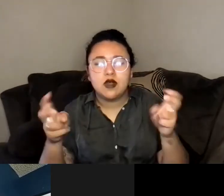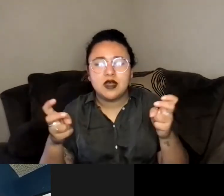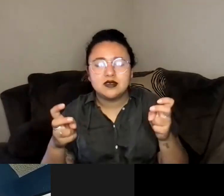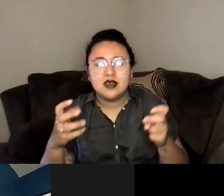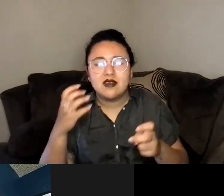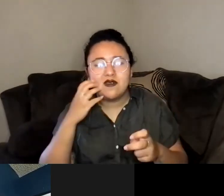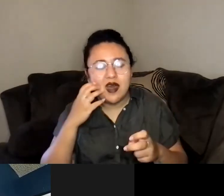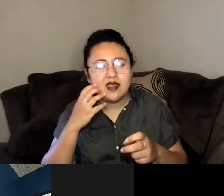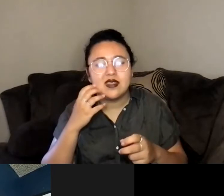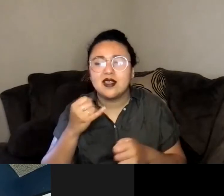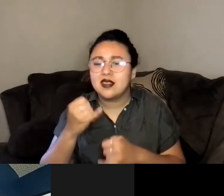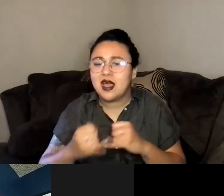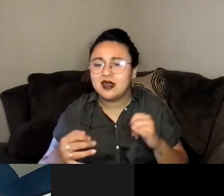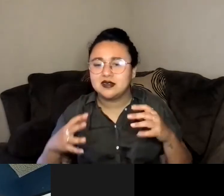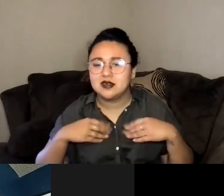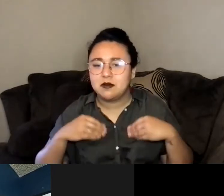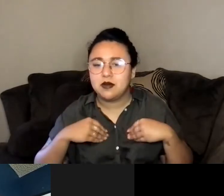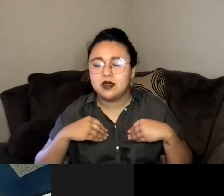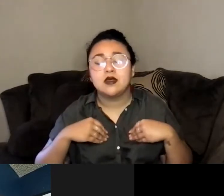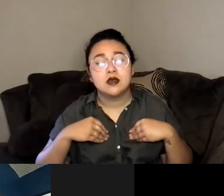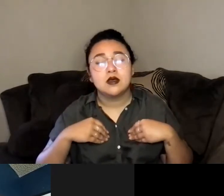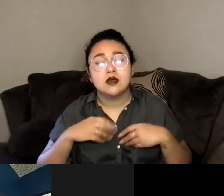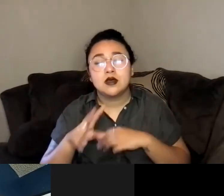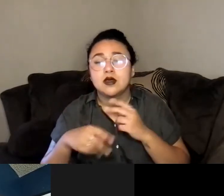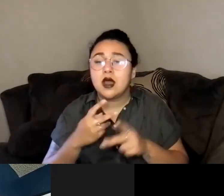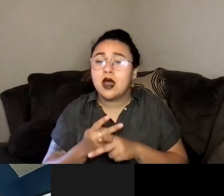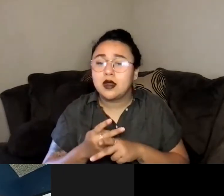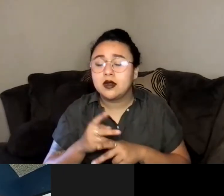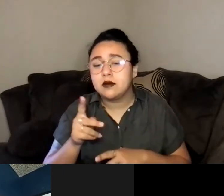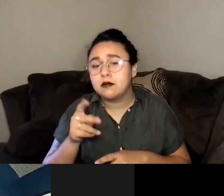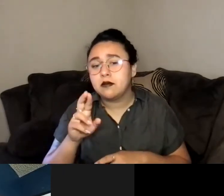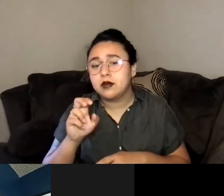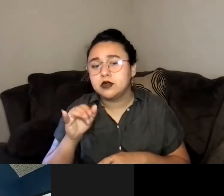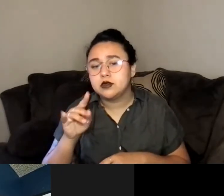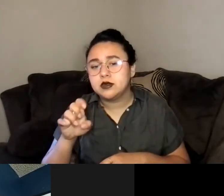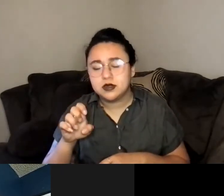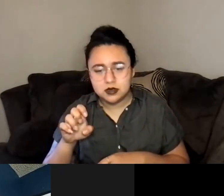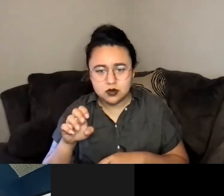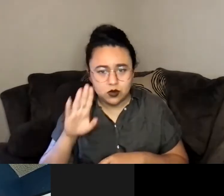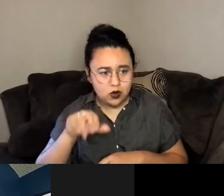laws against other kinds of prejudice and they still happen blatantly, horrifyingly, life-changingly. And